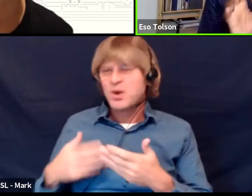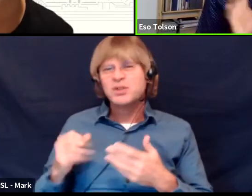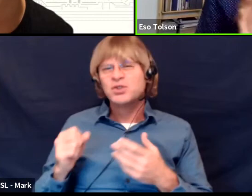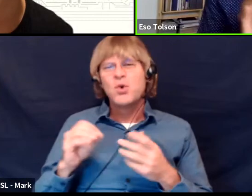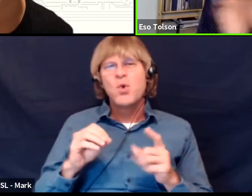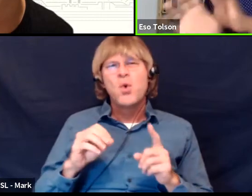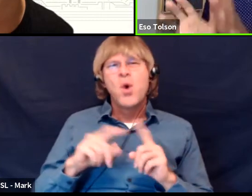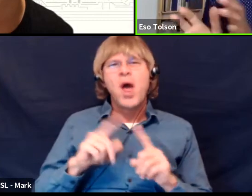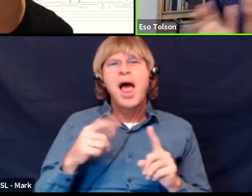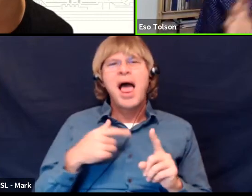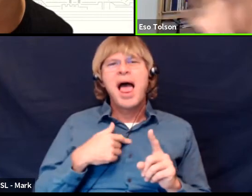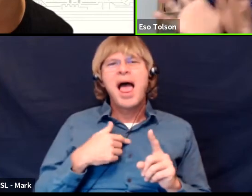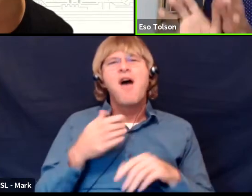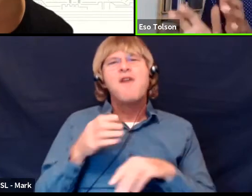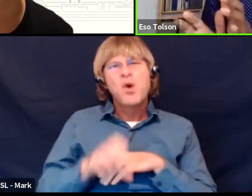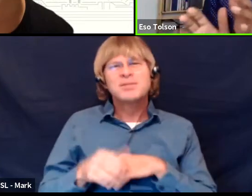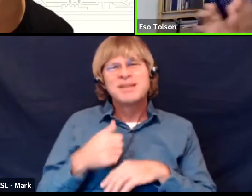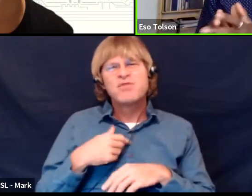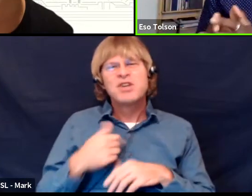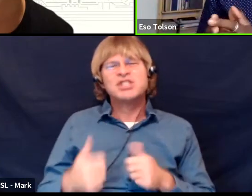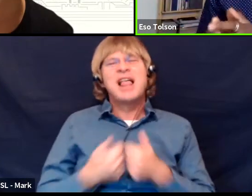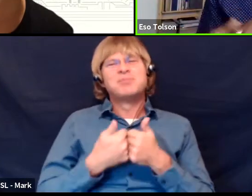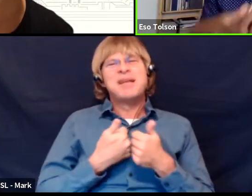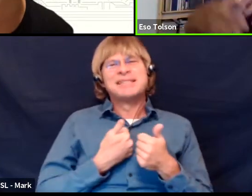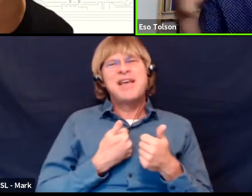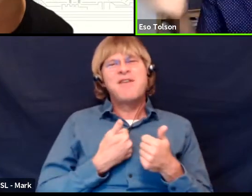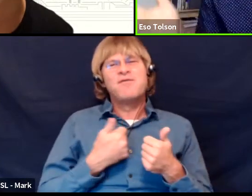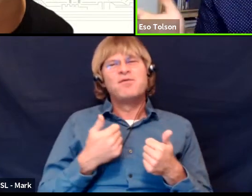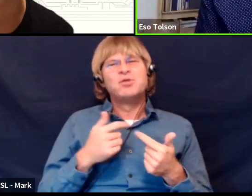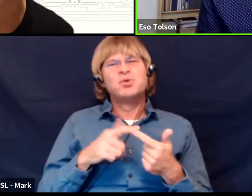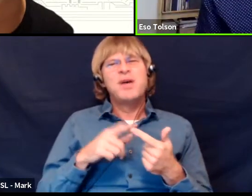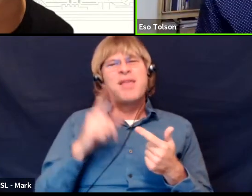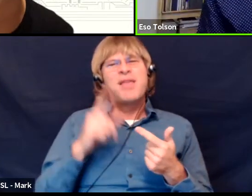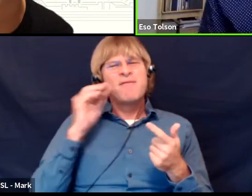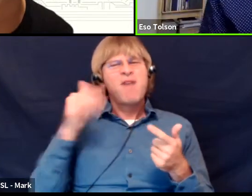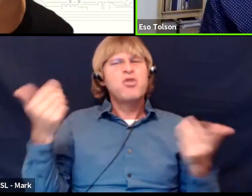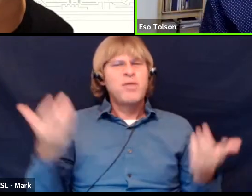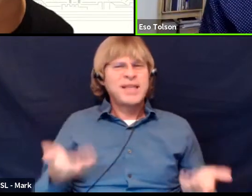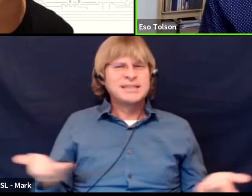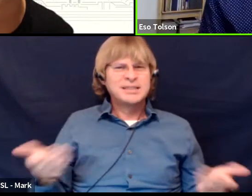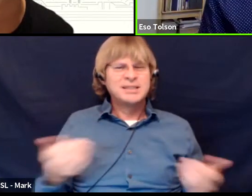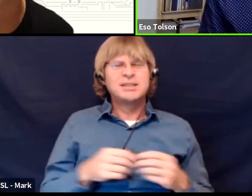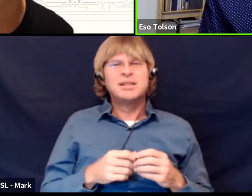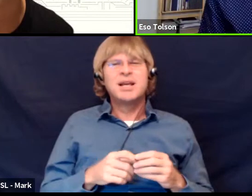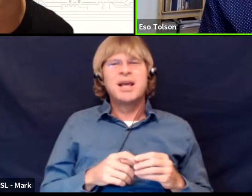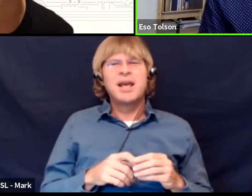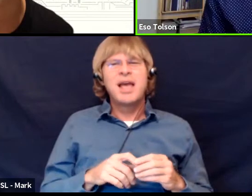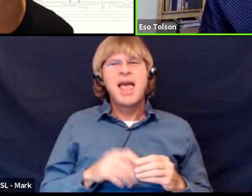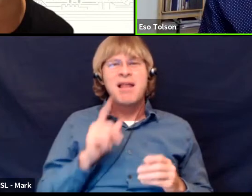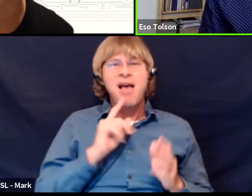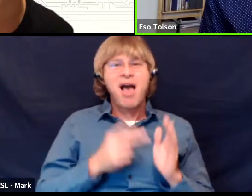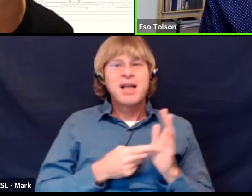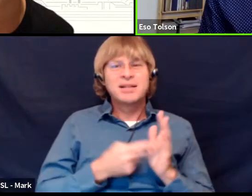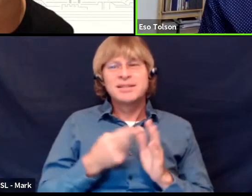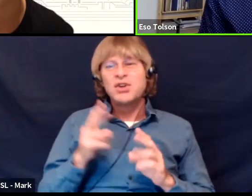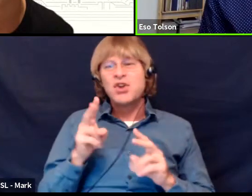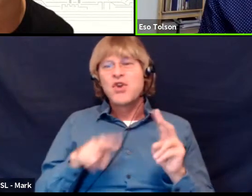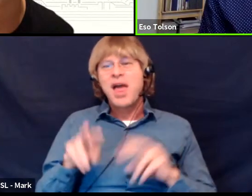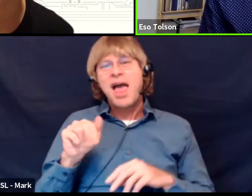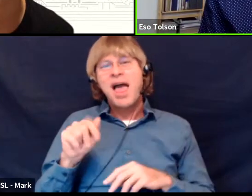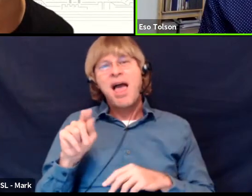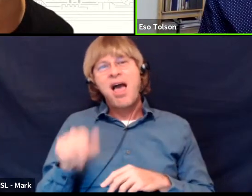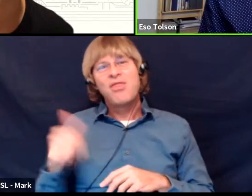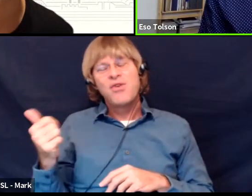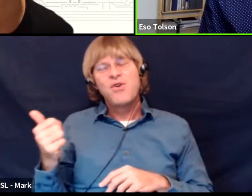but I force myself or challenge myself to think of other things. And honestly, looking at